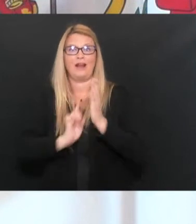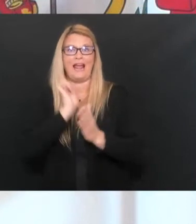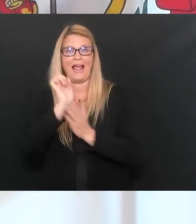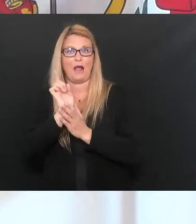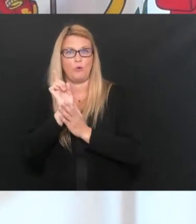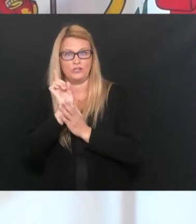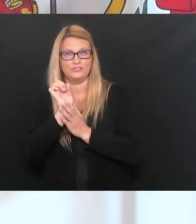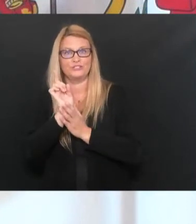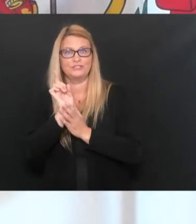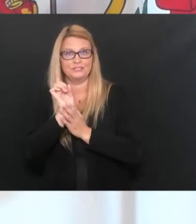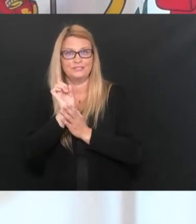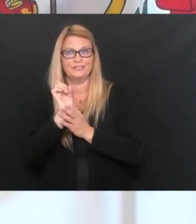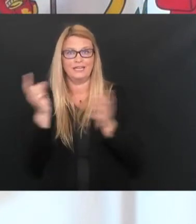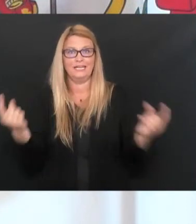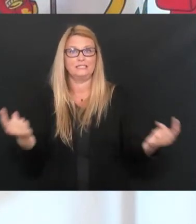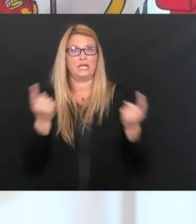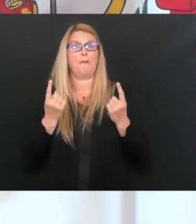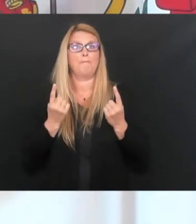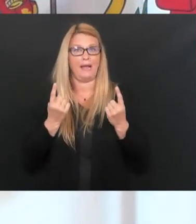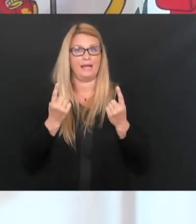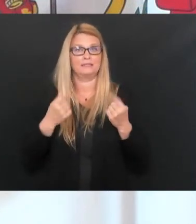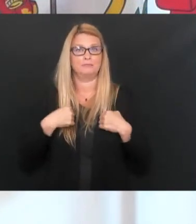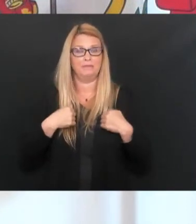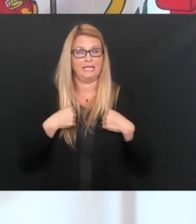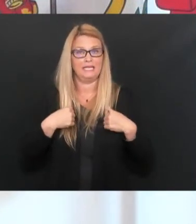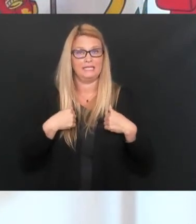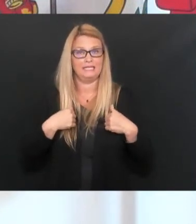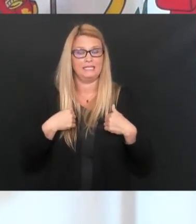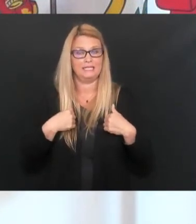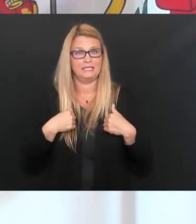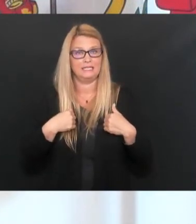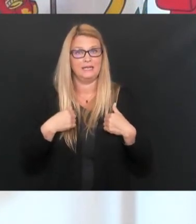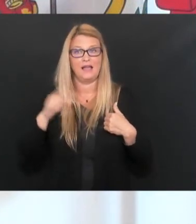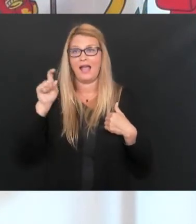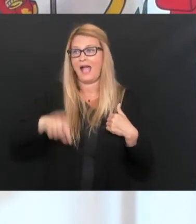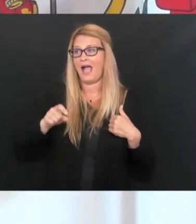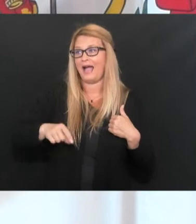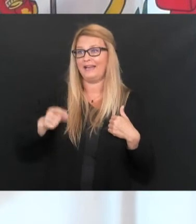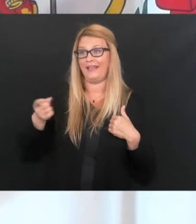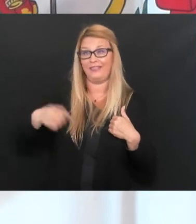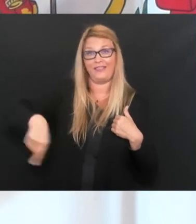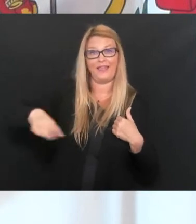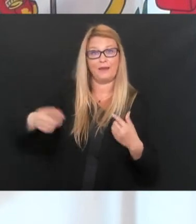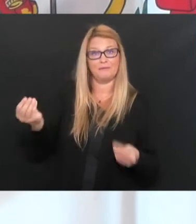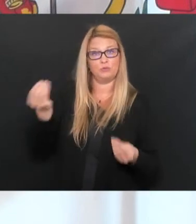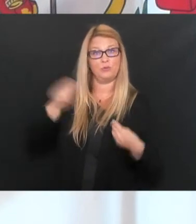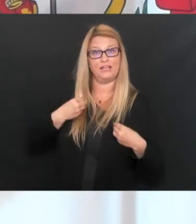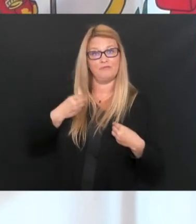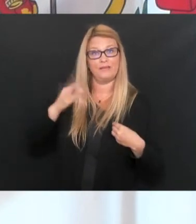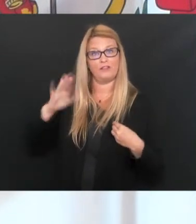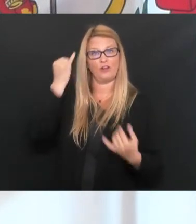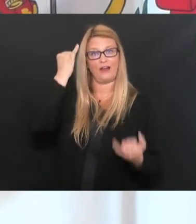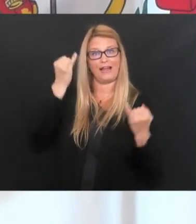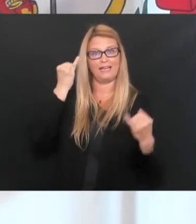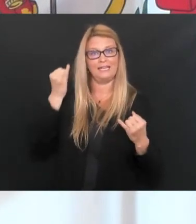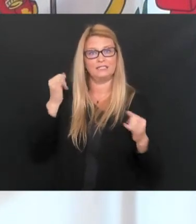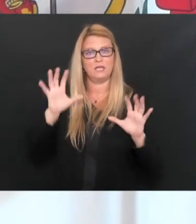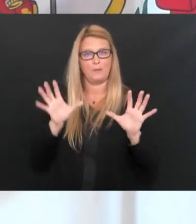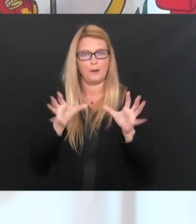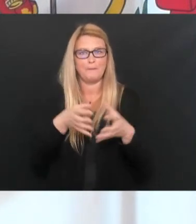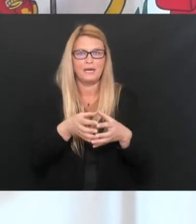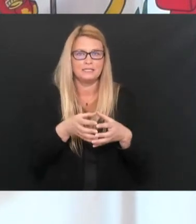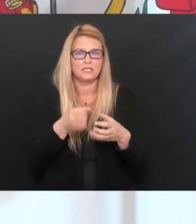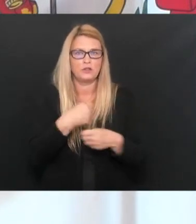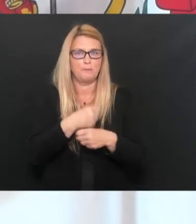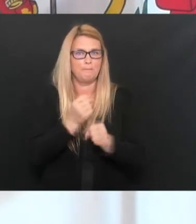to share all my ideas. What I need to do is get the experts to give me their ideas, and then we'll put it together,